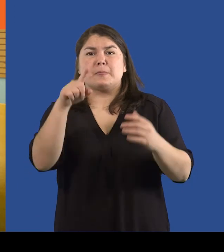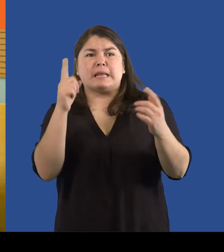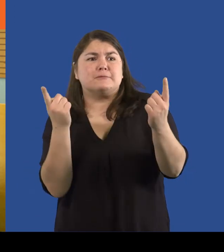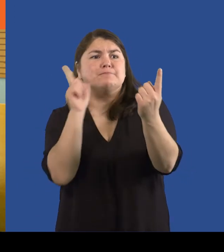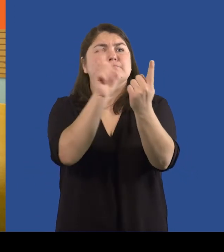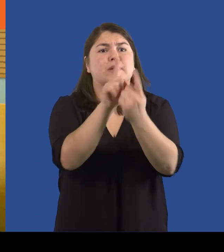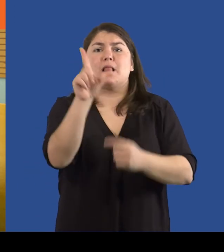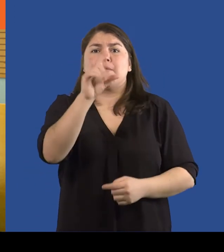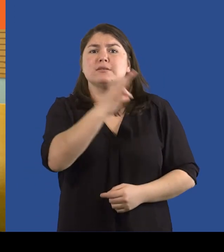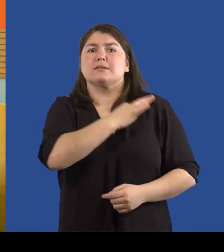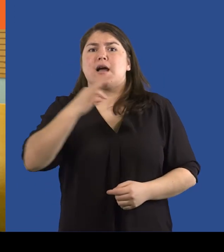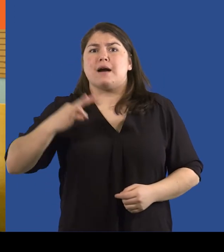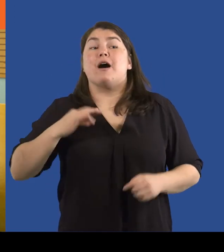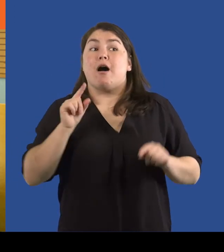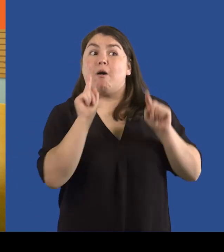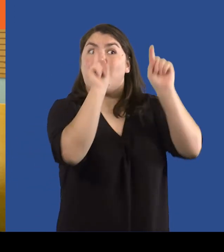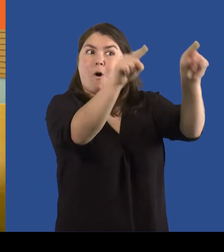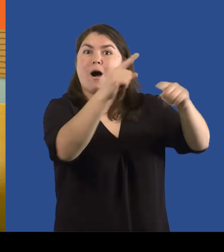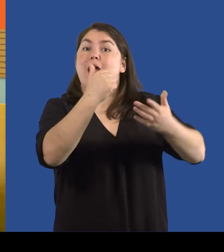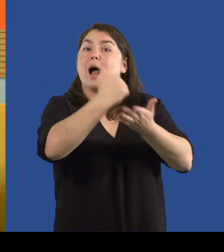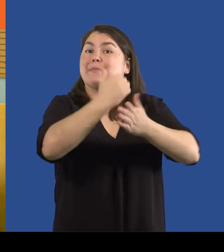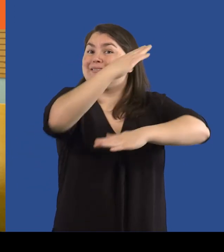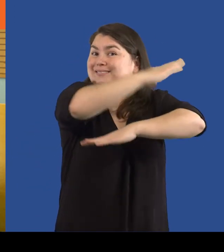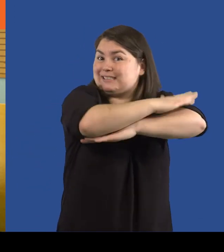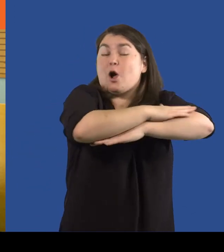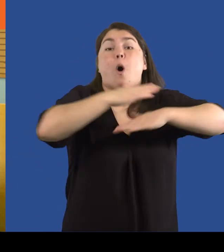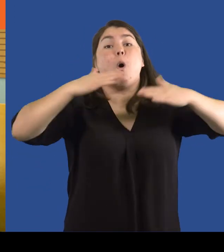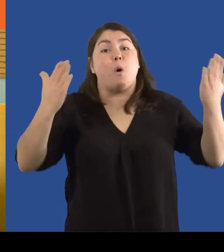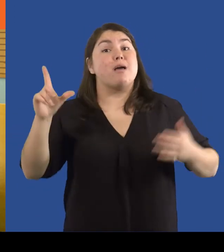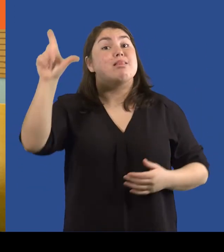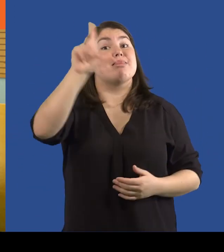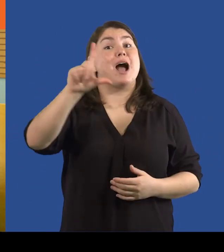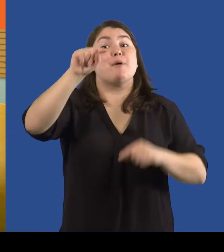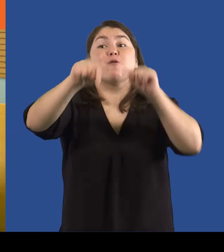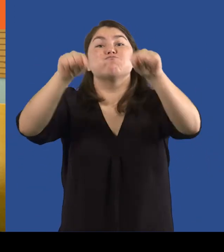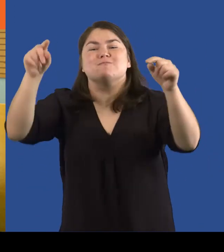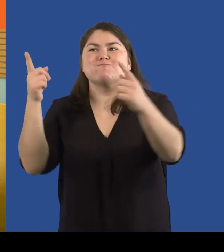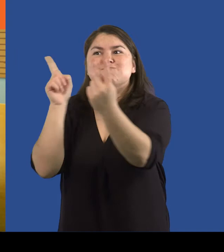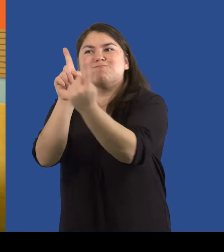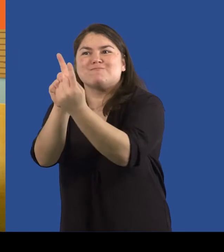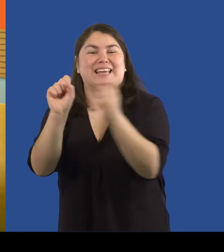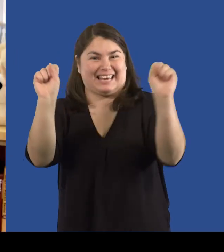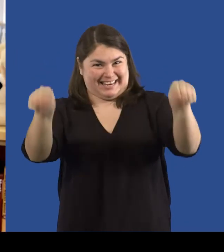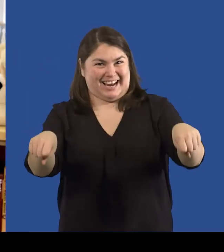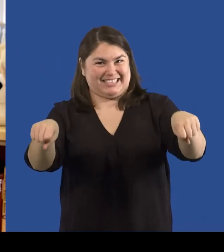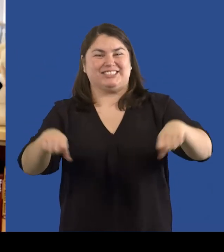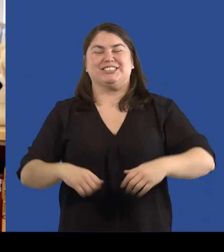I can find the library staff at the help desk or around the library.